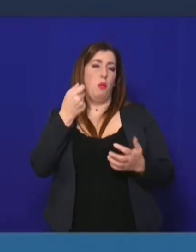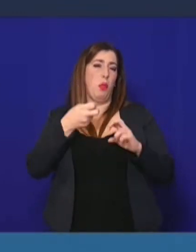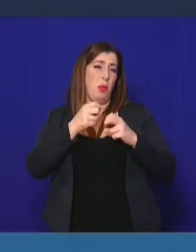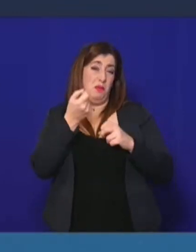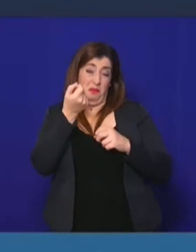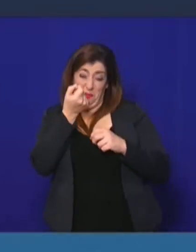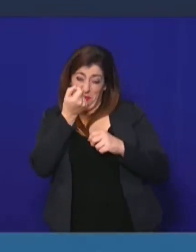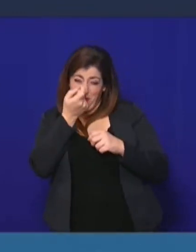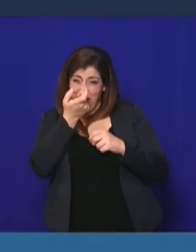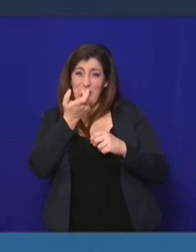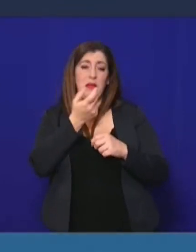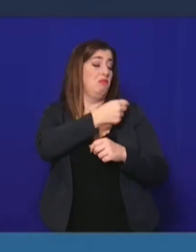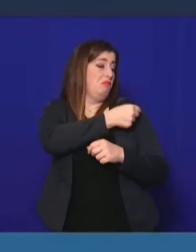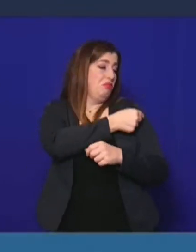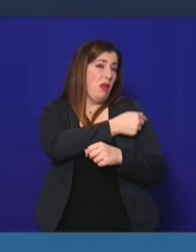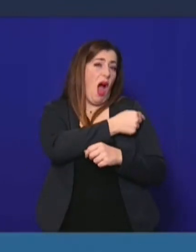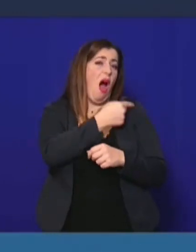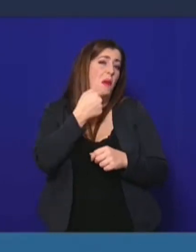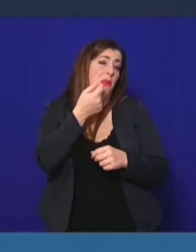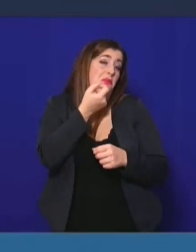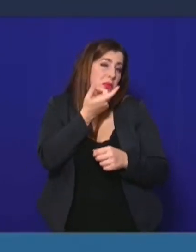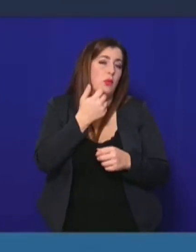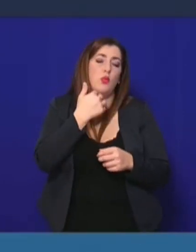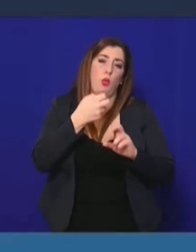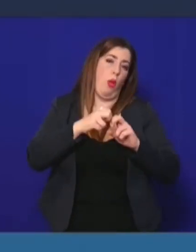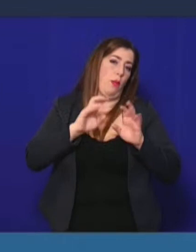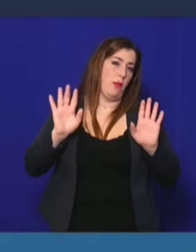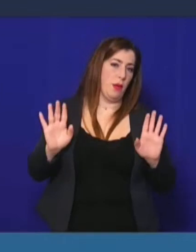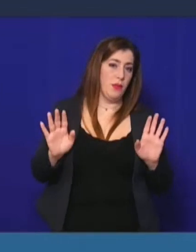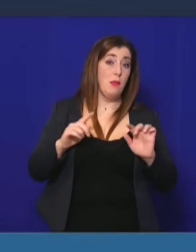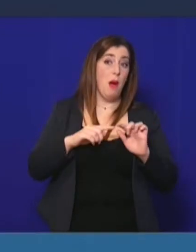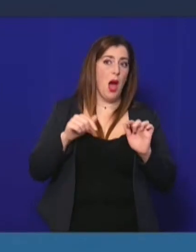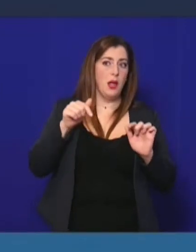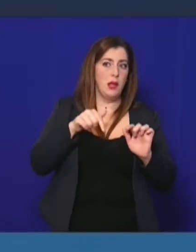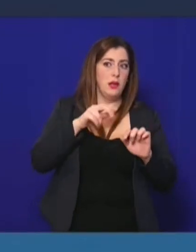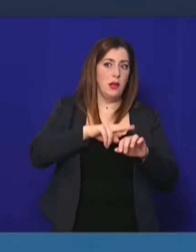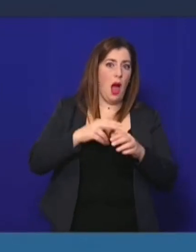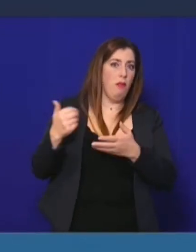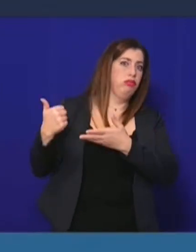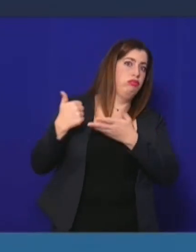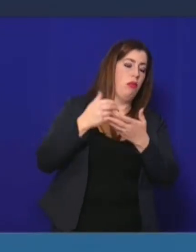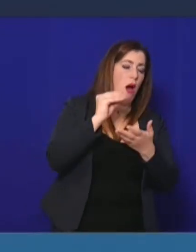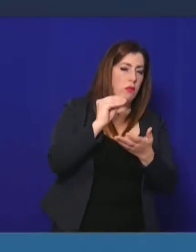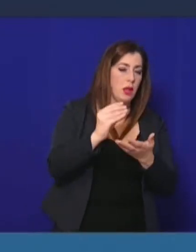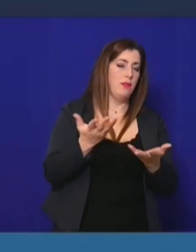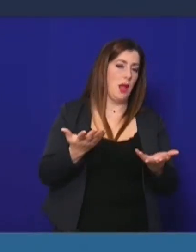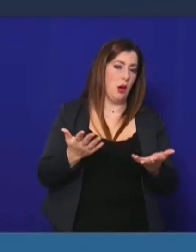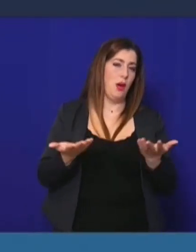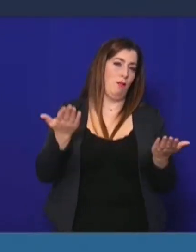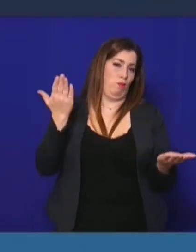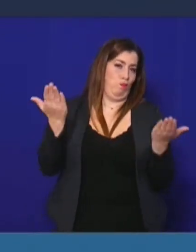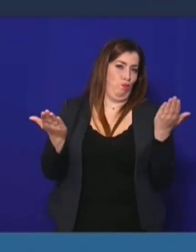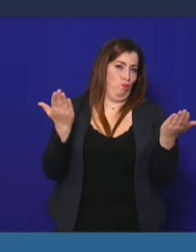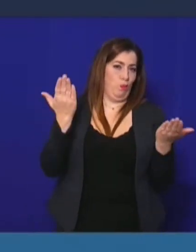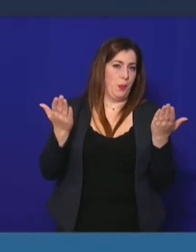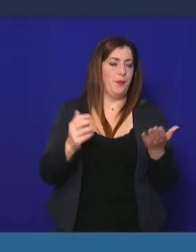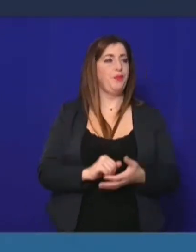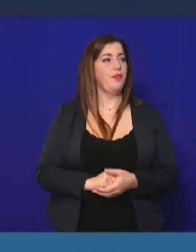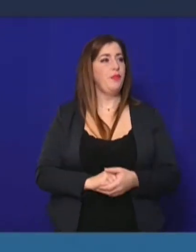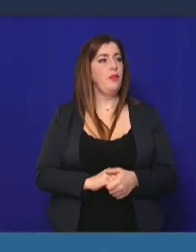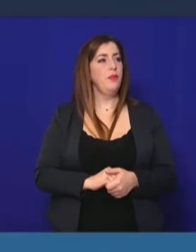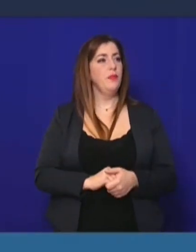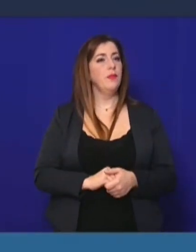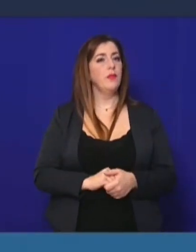huma minimi ħafna meta tħares propju x'tista' tik propju din il-marda. Jekk inħarsu lejn l-AstraZeneca